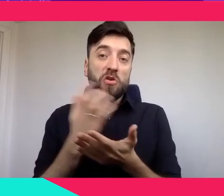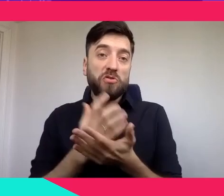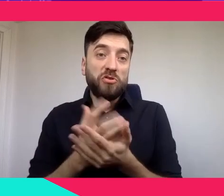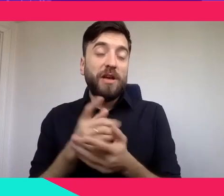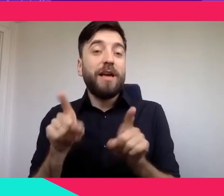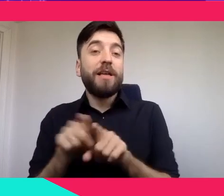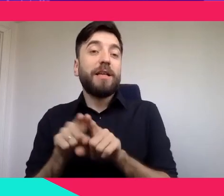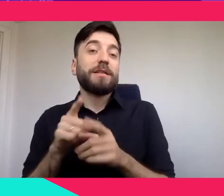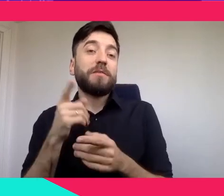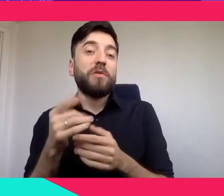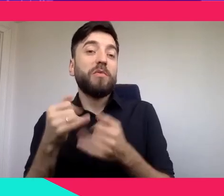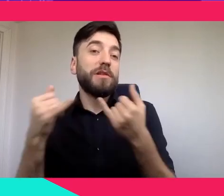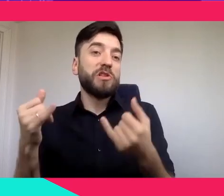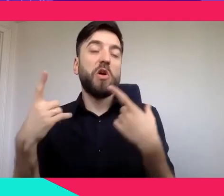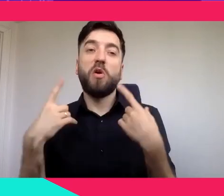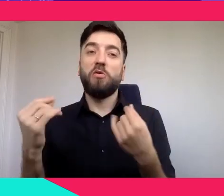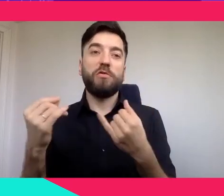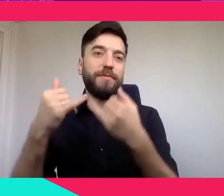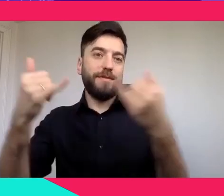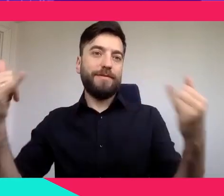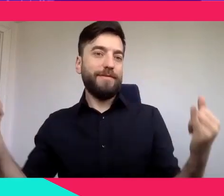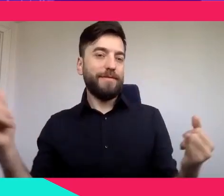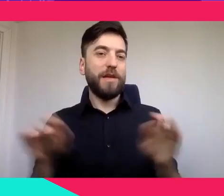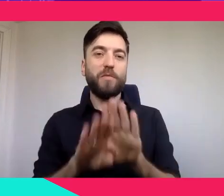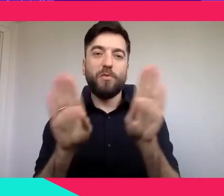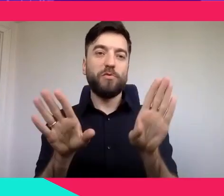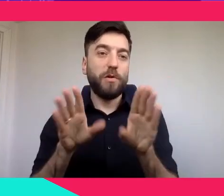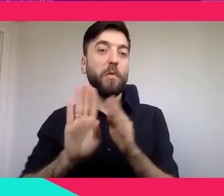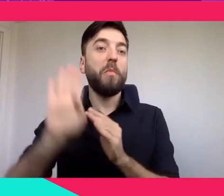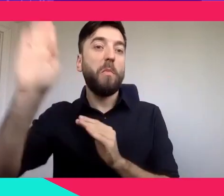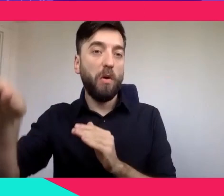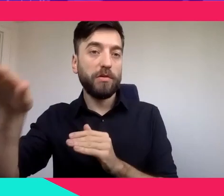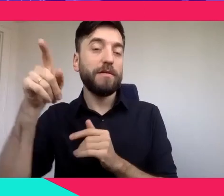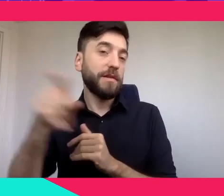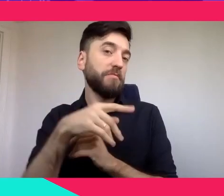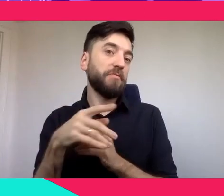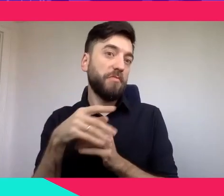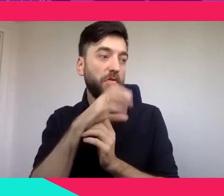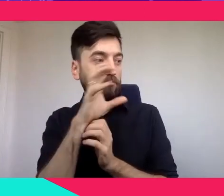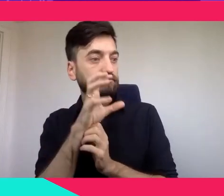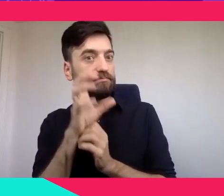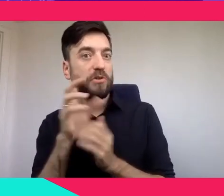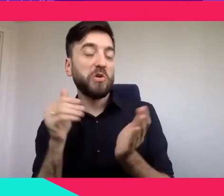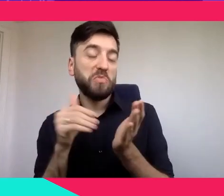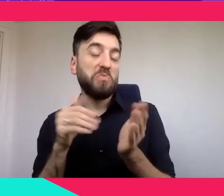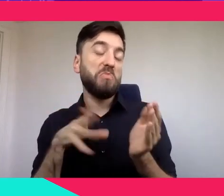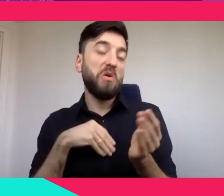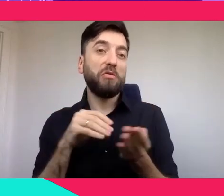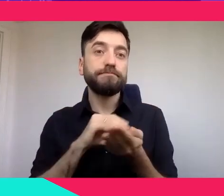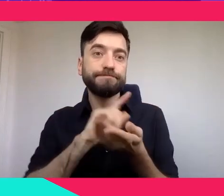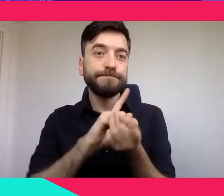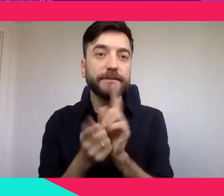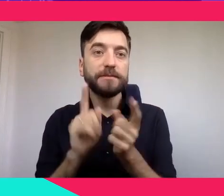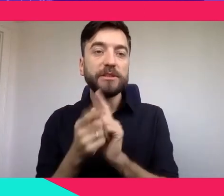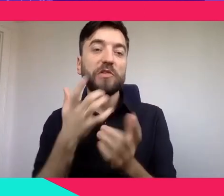people everywhere who access our data in a structured way and can use them as building blocks.